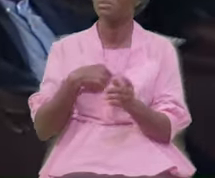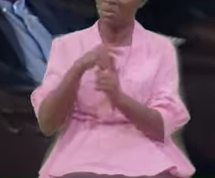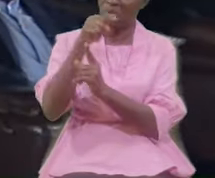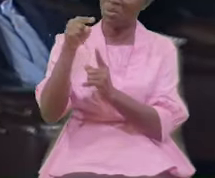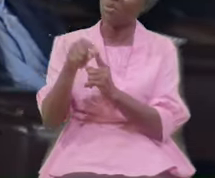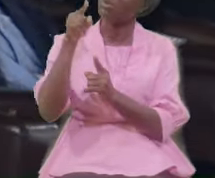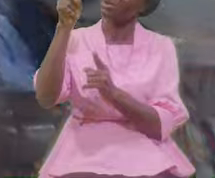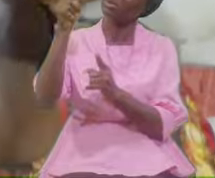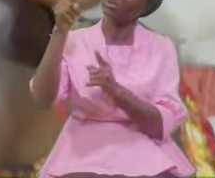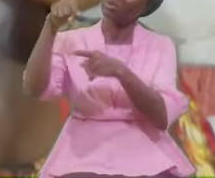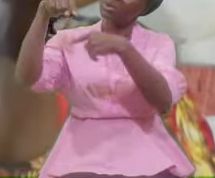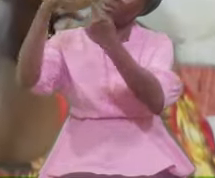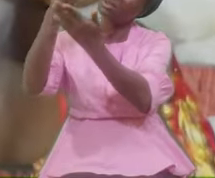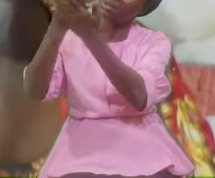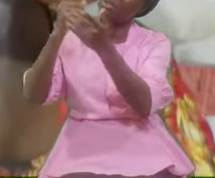k